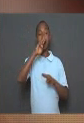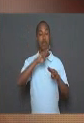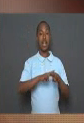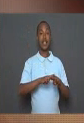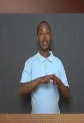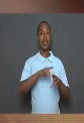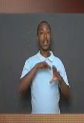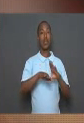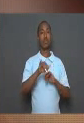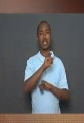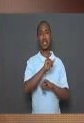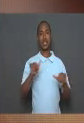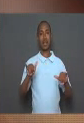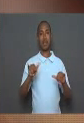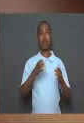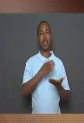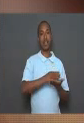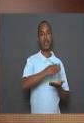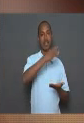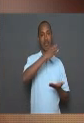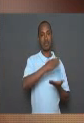placed into the same beaker.